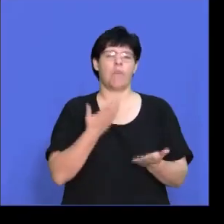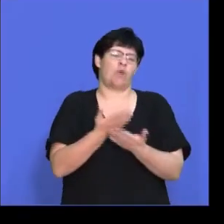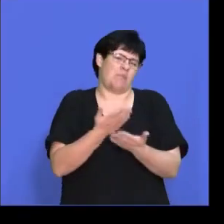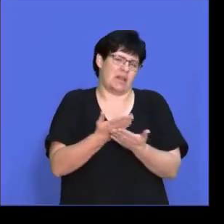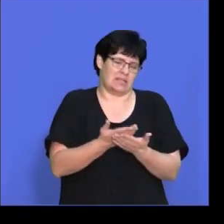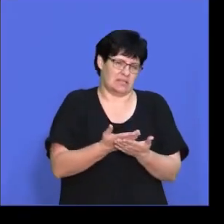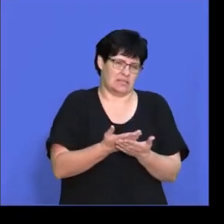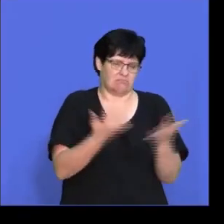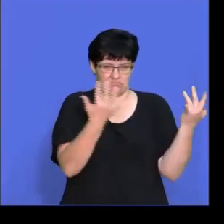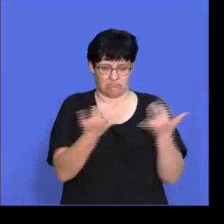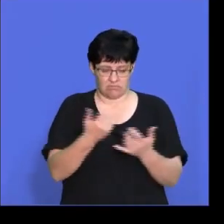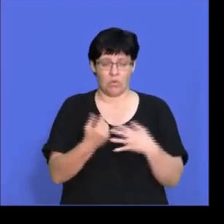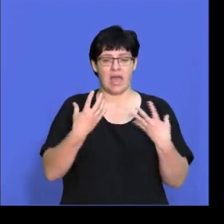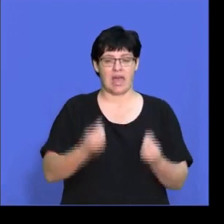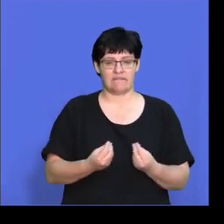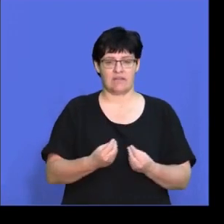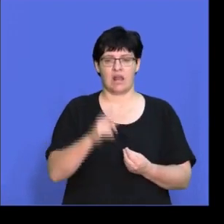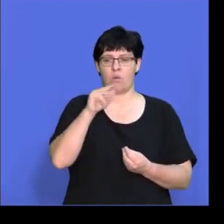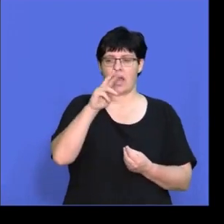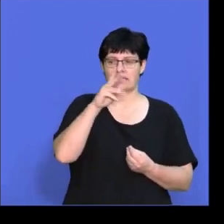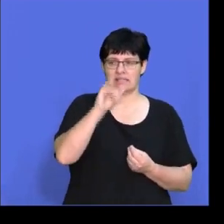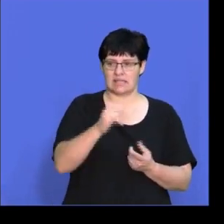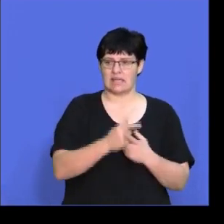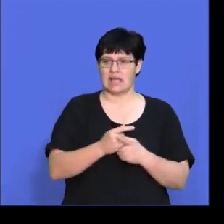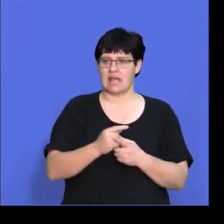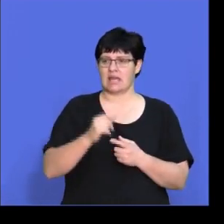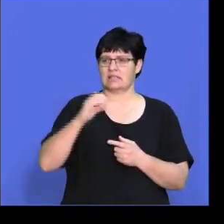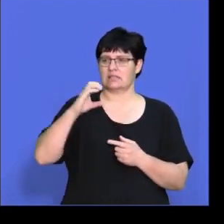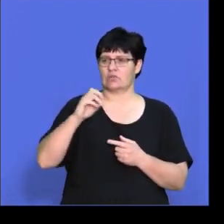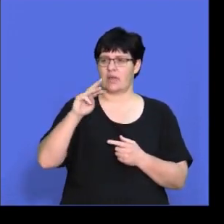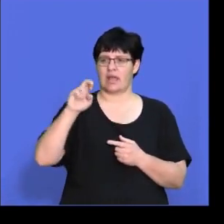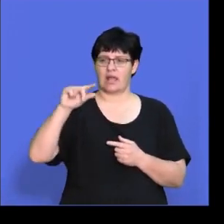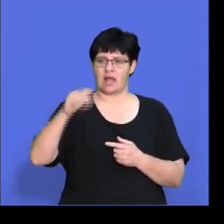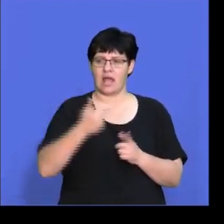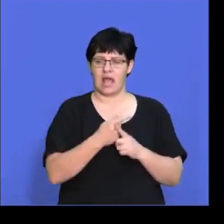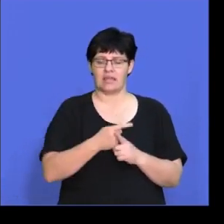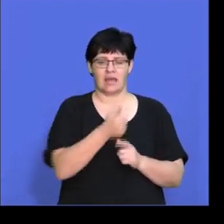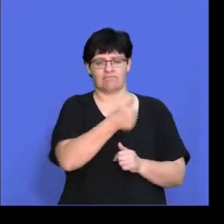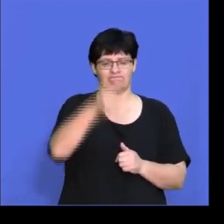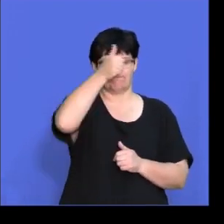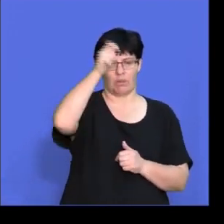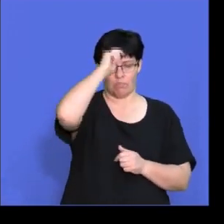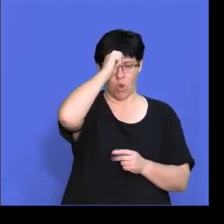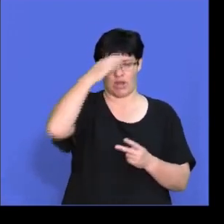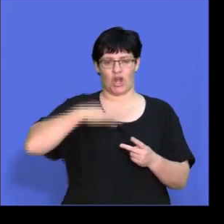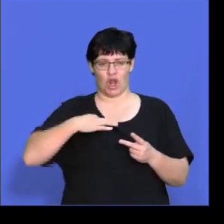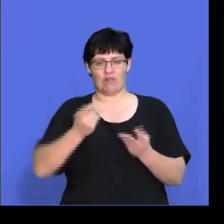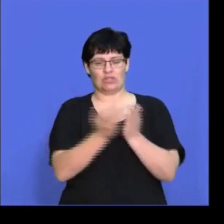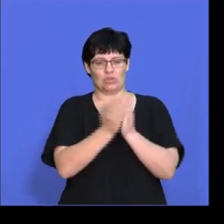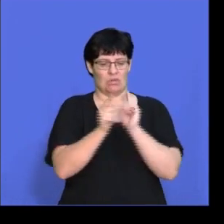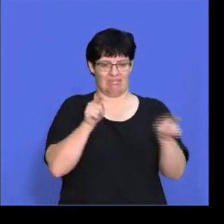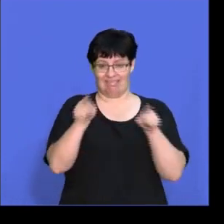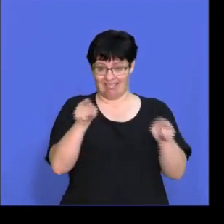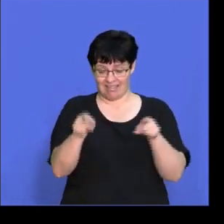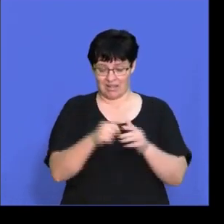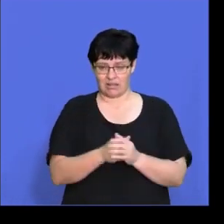a little bit of probability. All right, so we have Lwazi and Kwenga are the head boy and head girl of